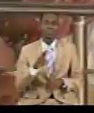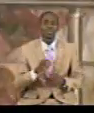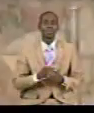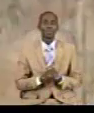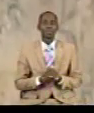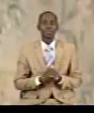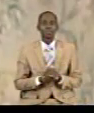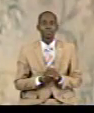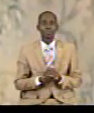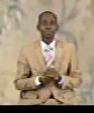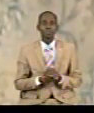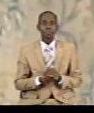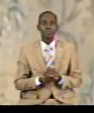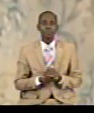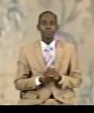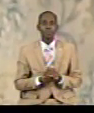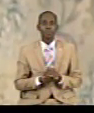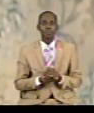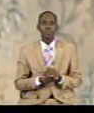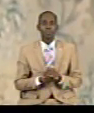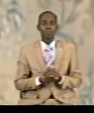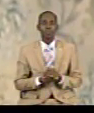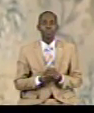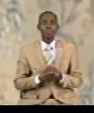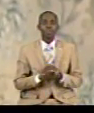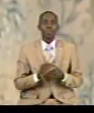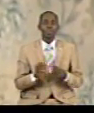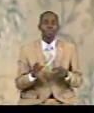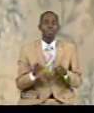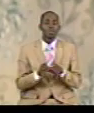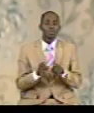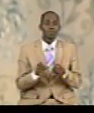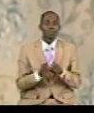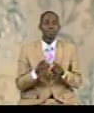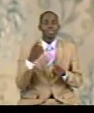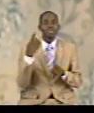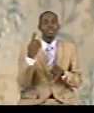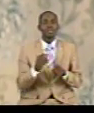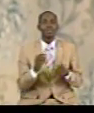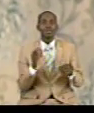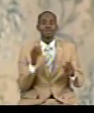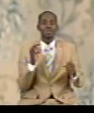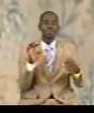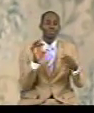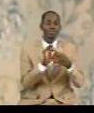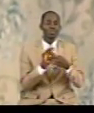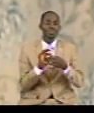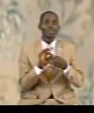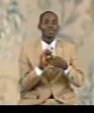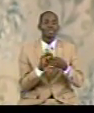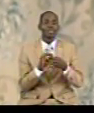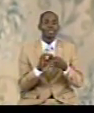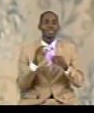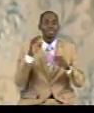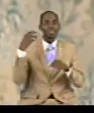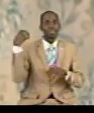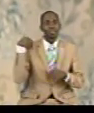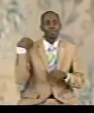With him is also the co-chairman of the Central Working Committee of